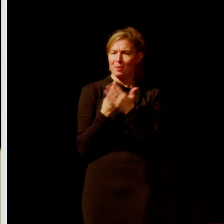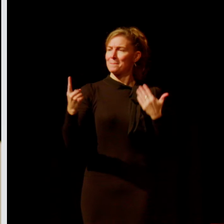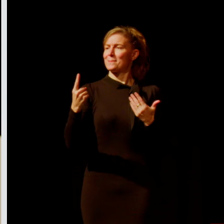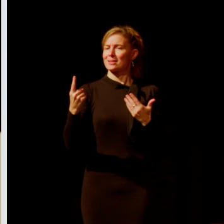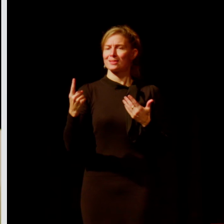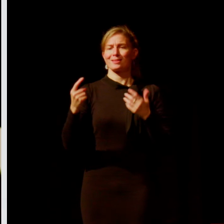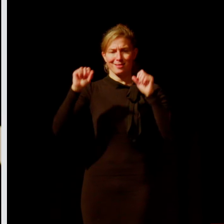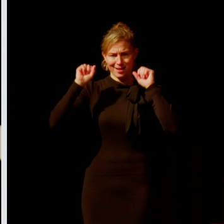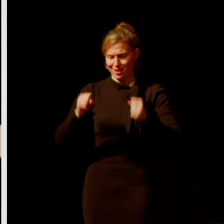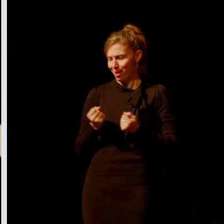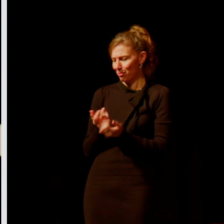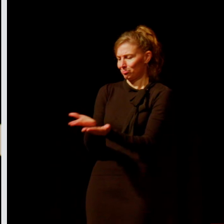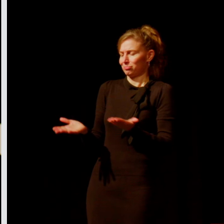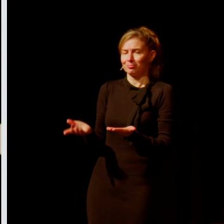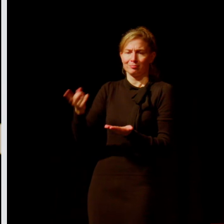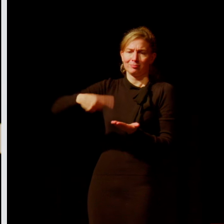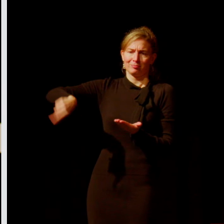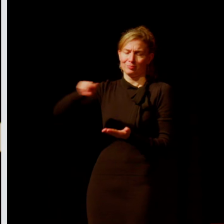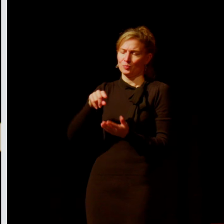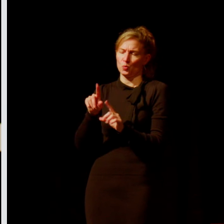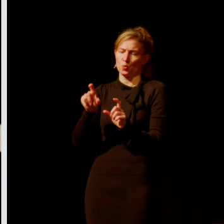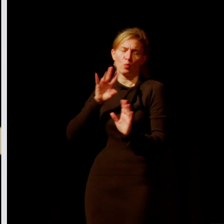world's most overlooked.